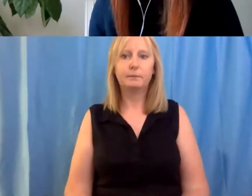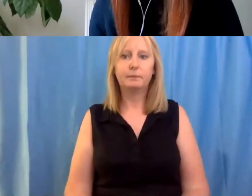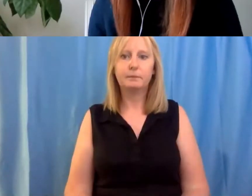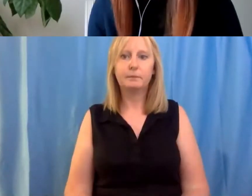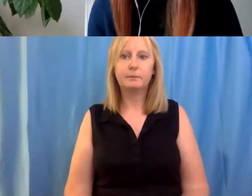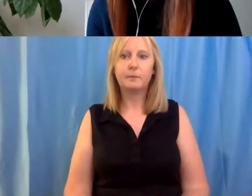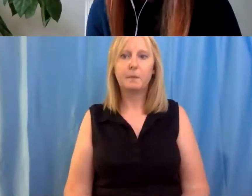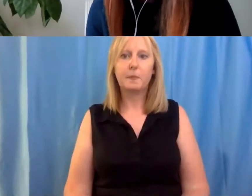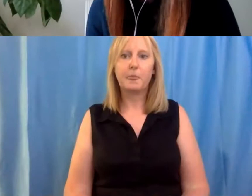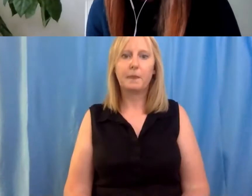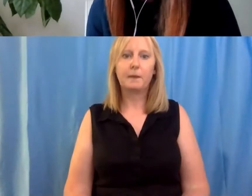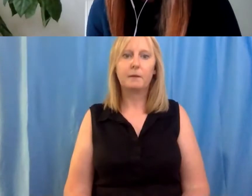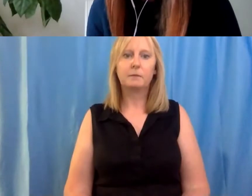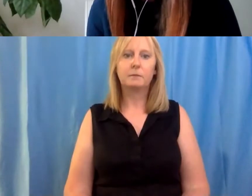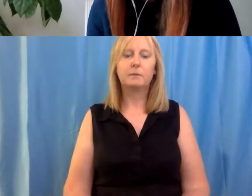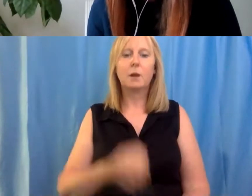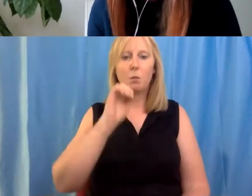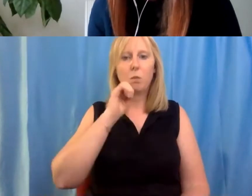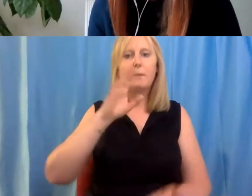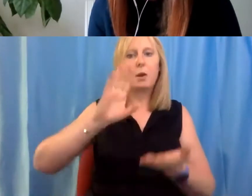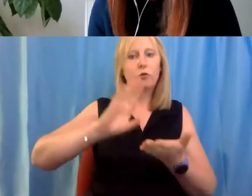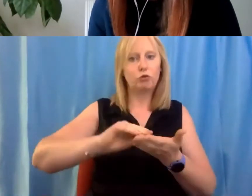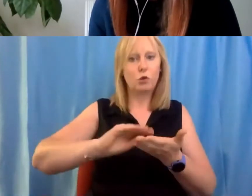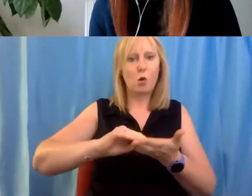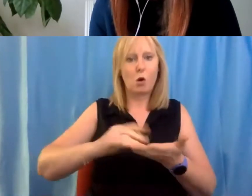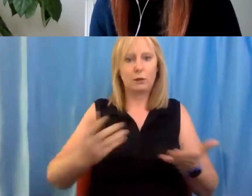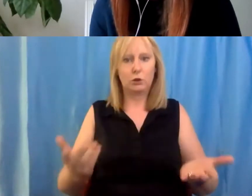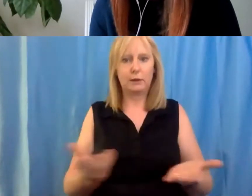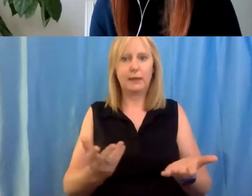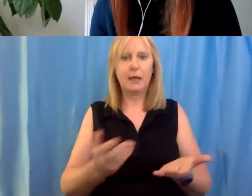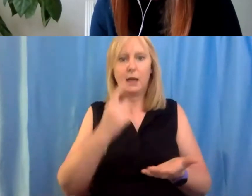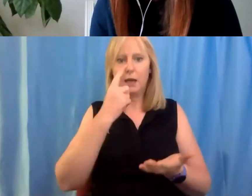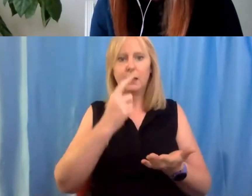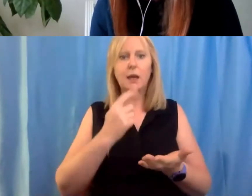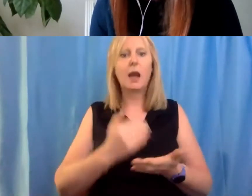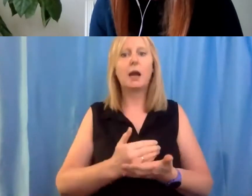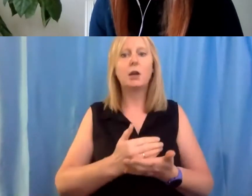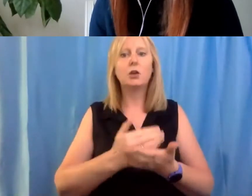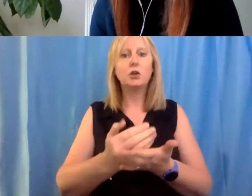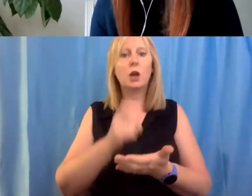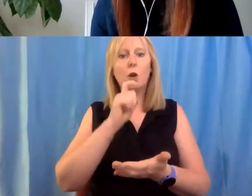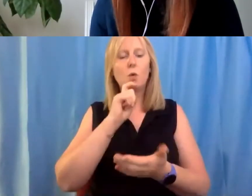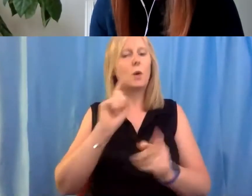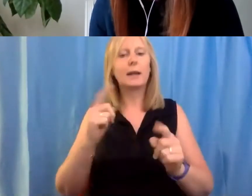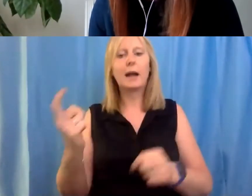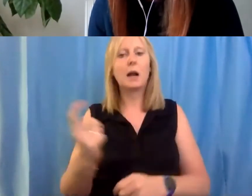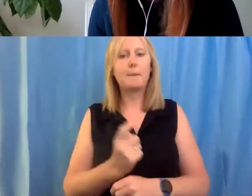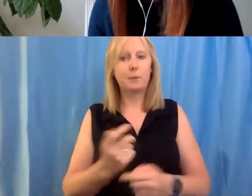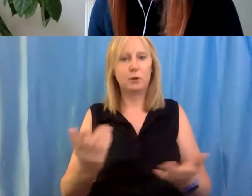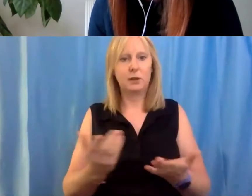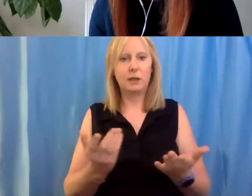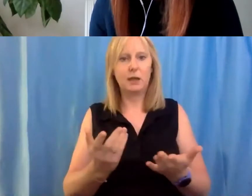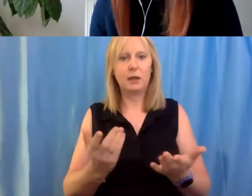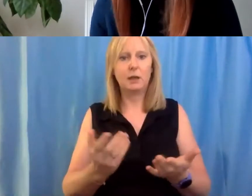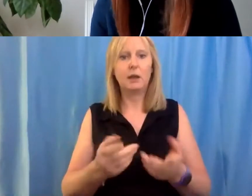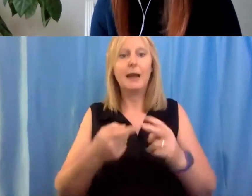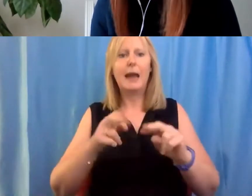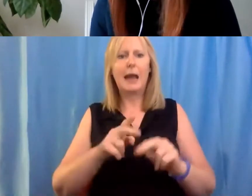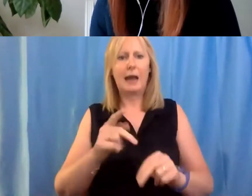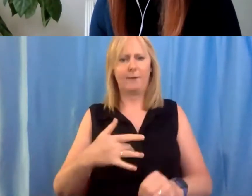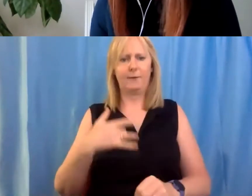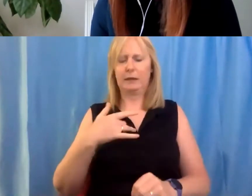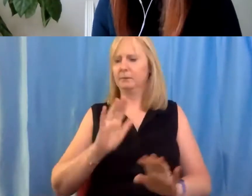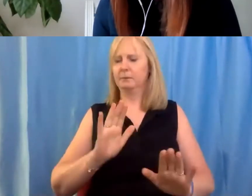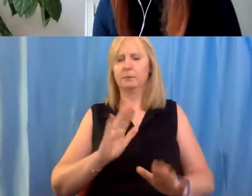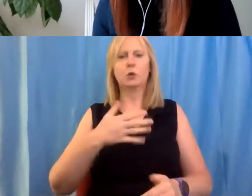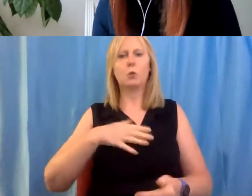We'll also be recording today's webinar, and we'll be able to share the link with those who can't make it. If you don't want to be recorded, then please just keep your